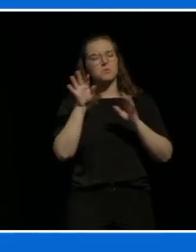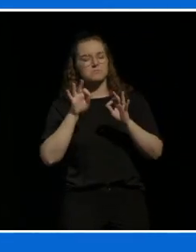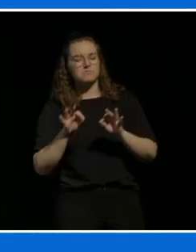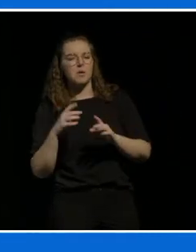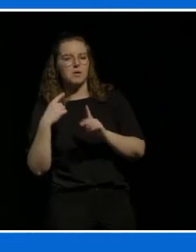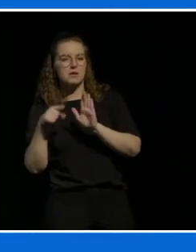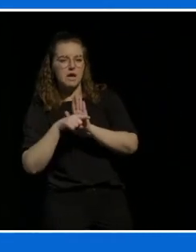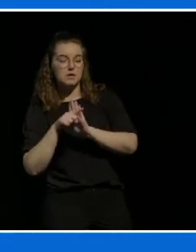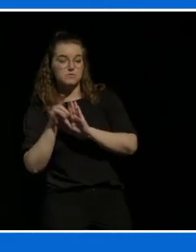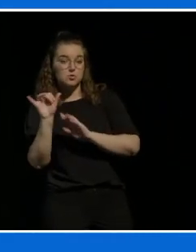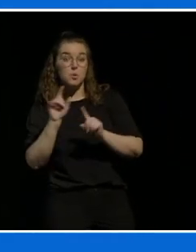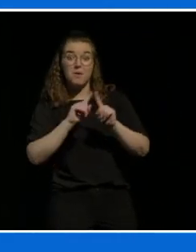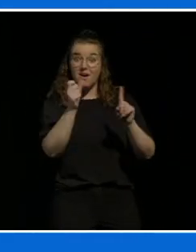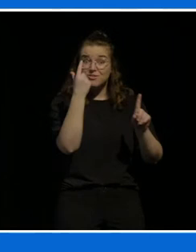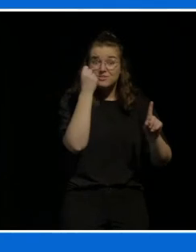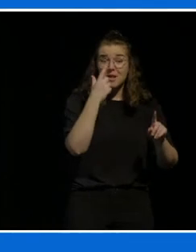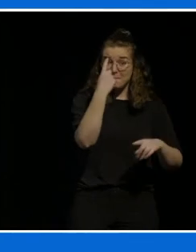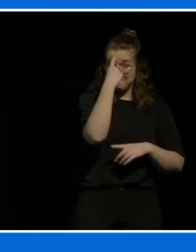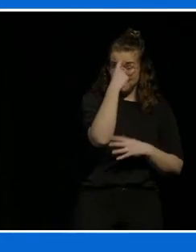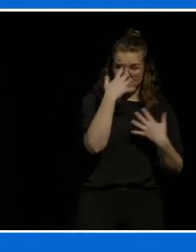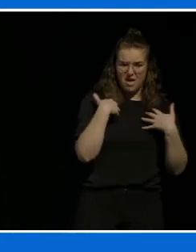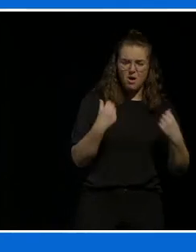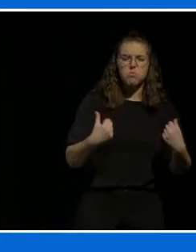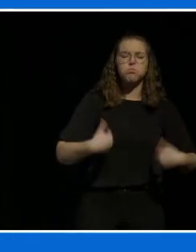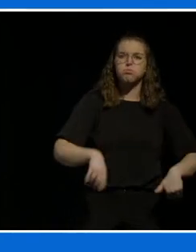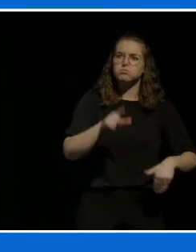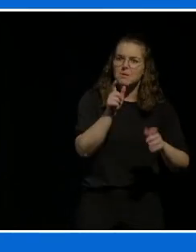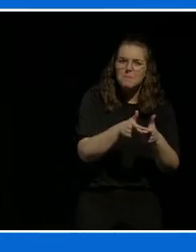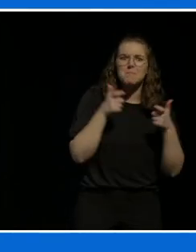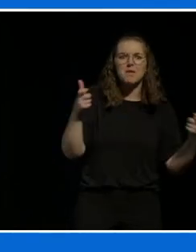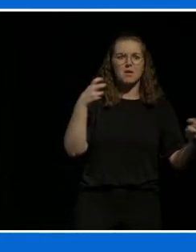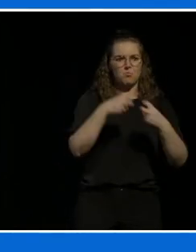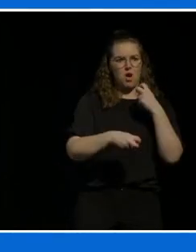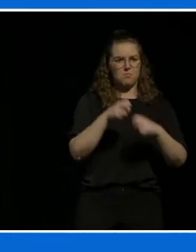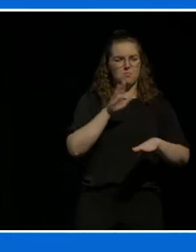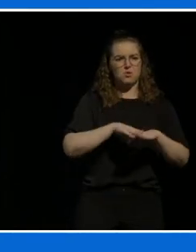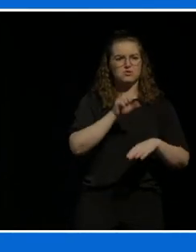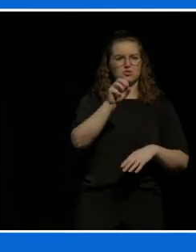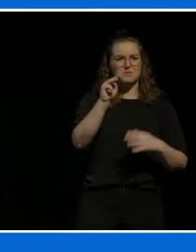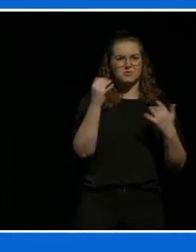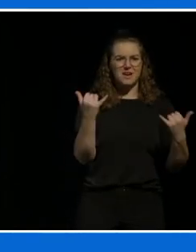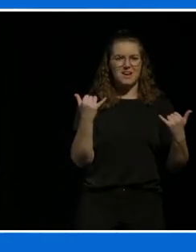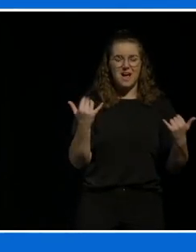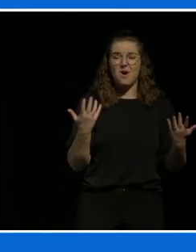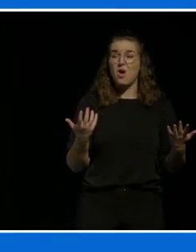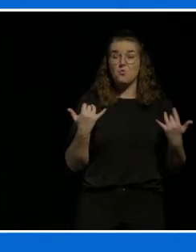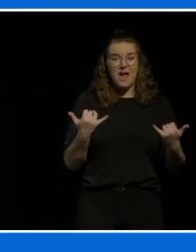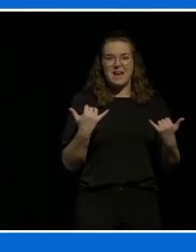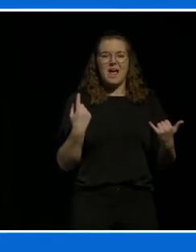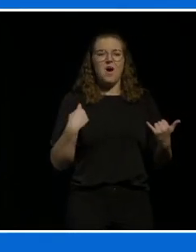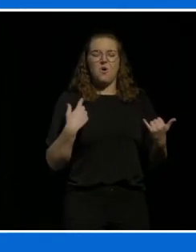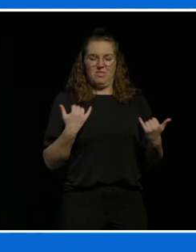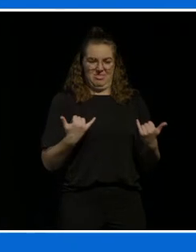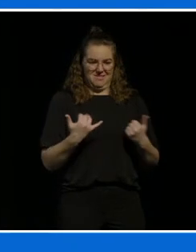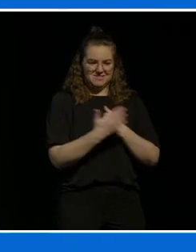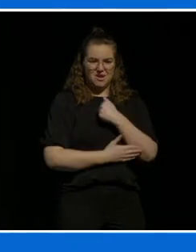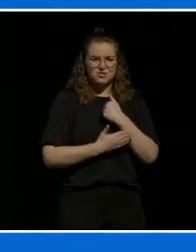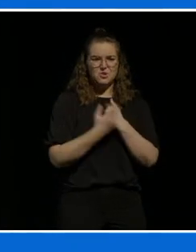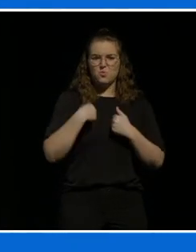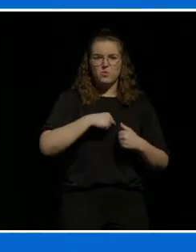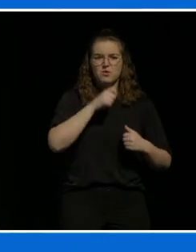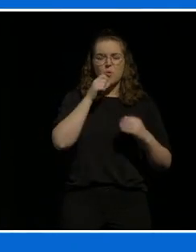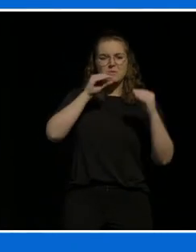health is a huge problem with social media right now. I think one of the biggest problems in our country is we do not have digital literacy. We don't teach it in